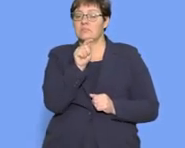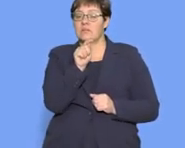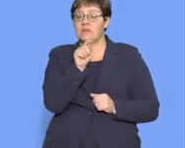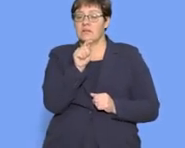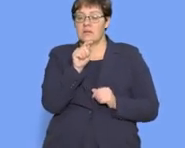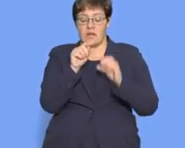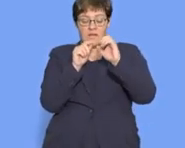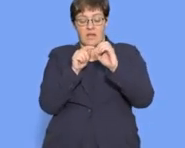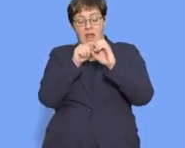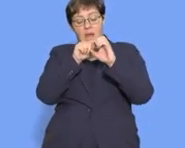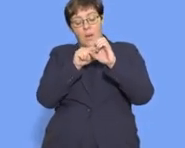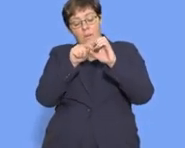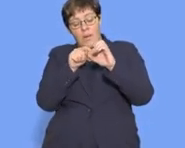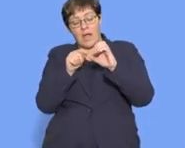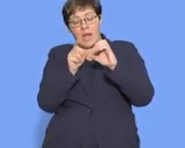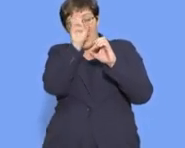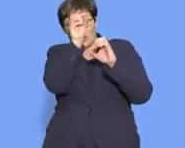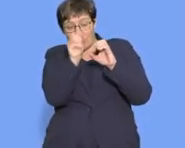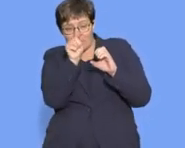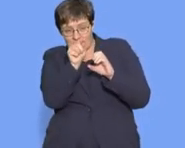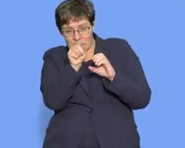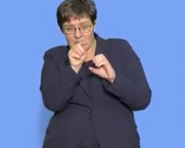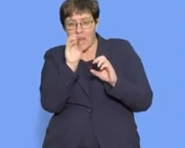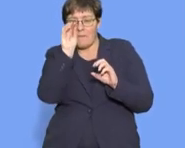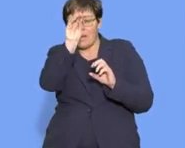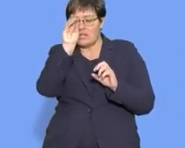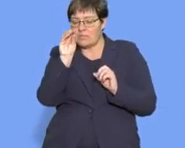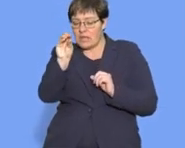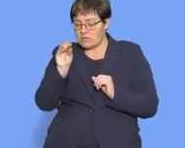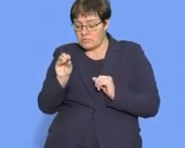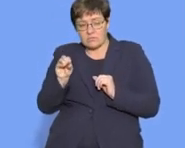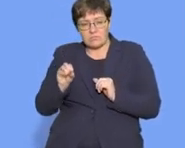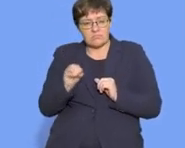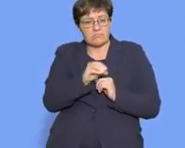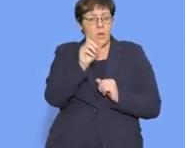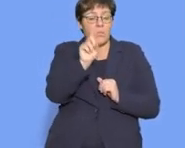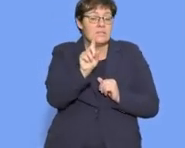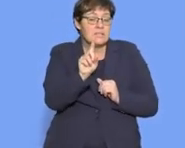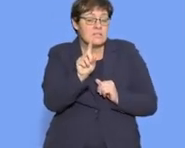vascular bundles, those are patches of